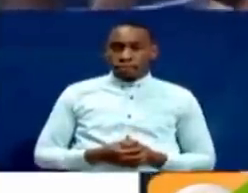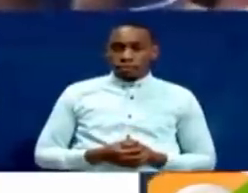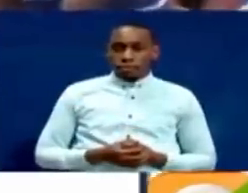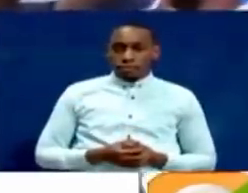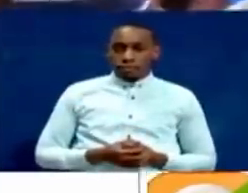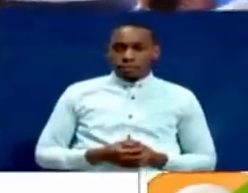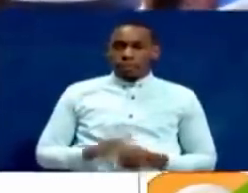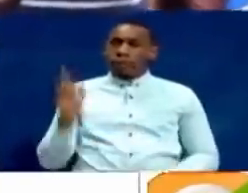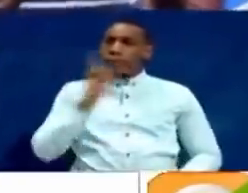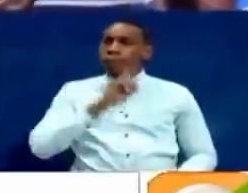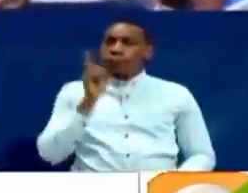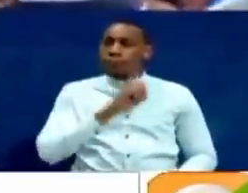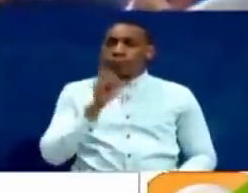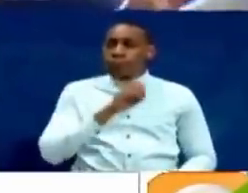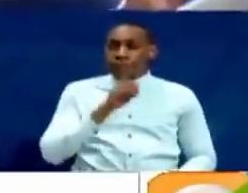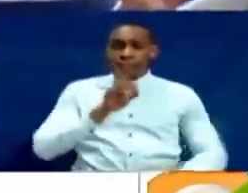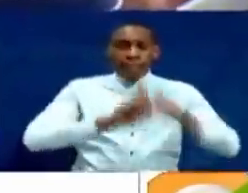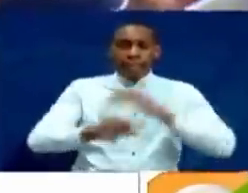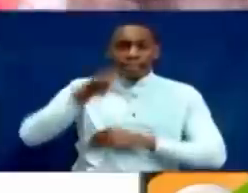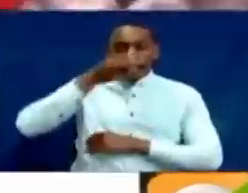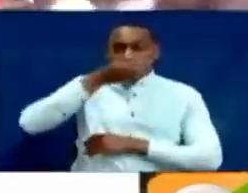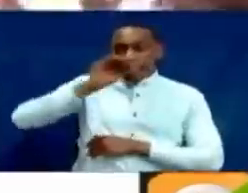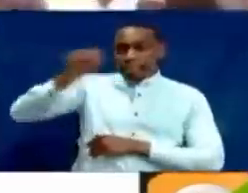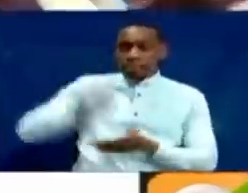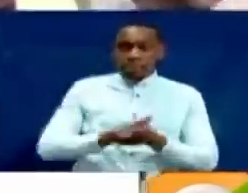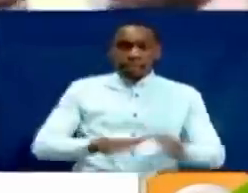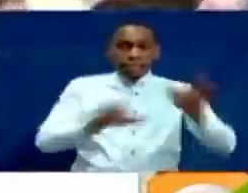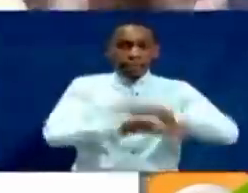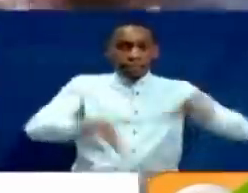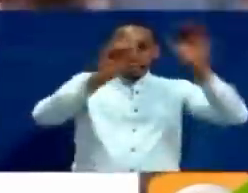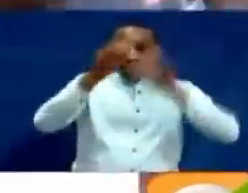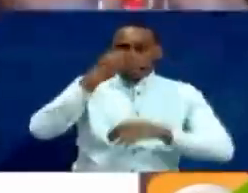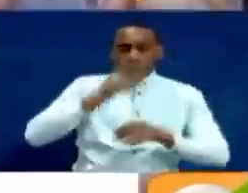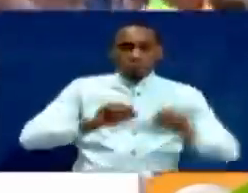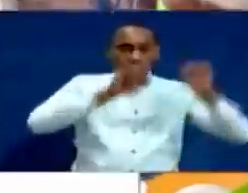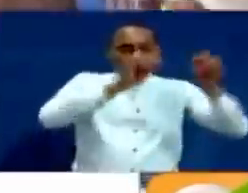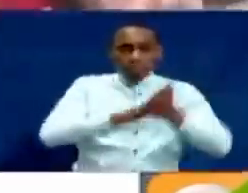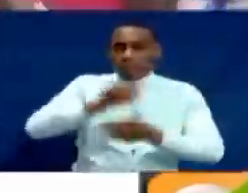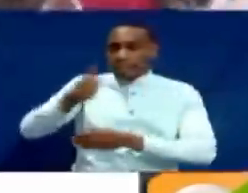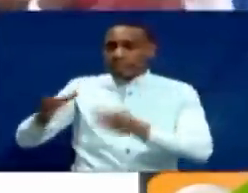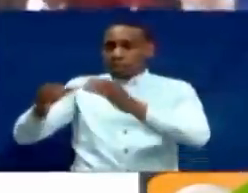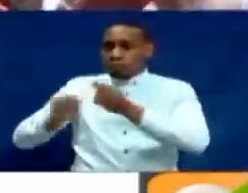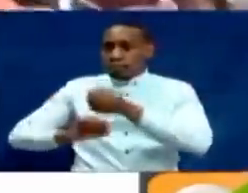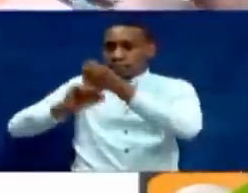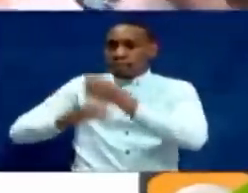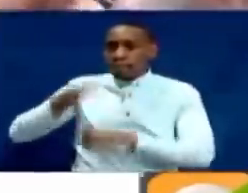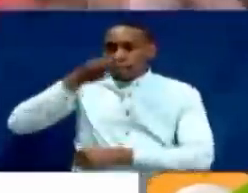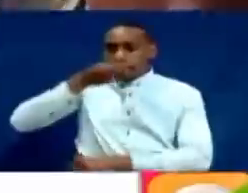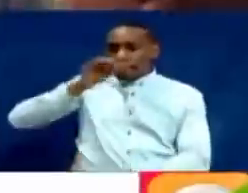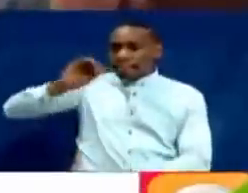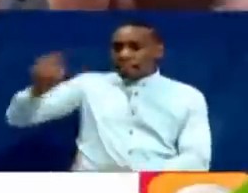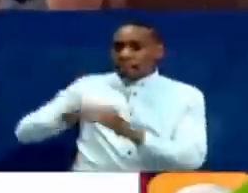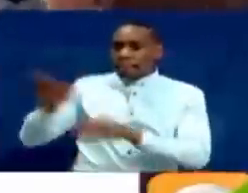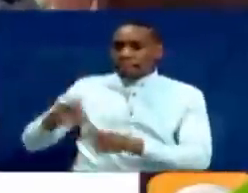It was a stormy, tension-filled entry into Nyeri Town for DP William Ruto as his supporters and those of Nyeri Town MP Ngunjiri Wambugu